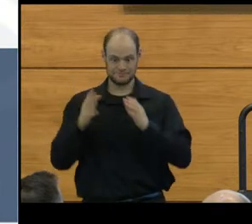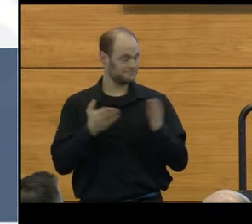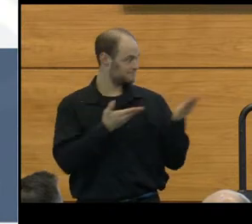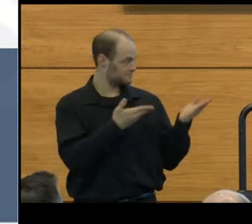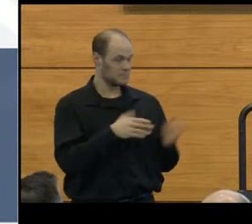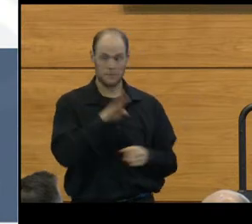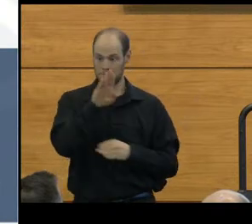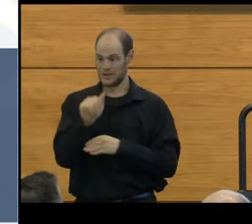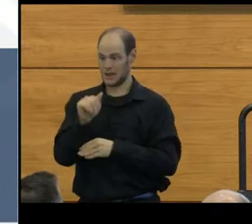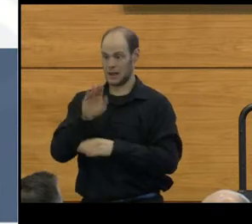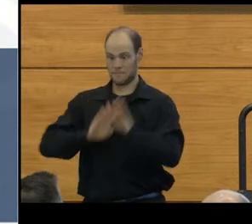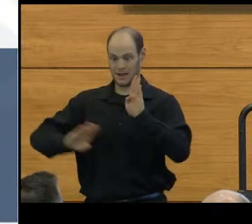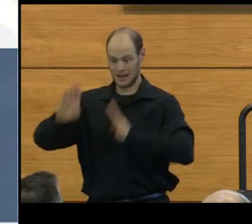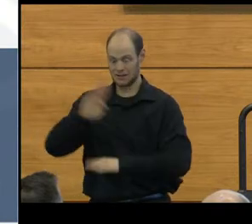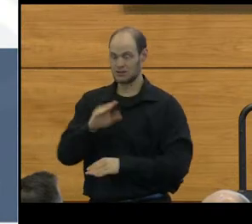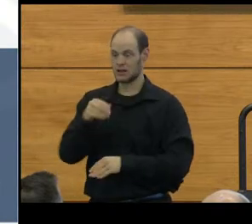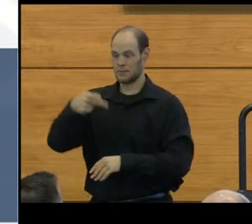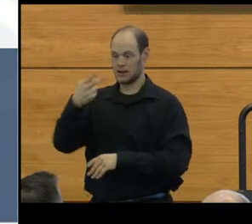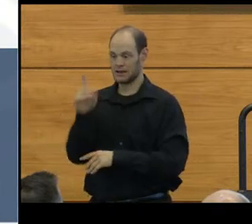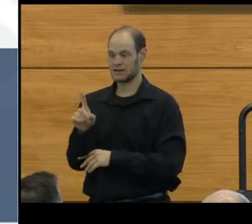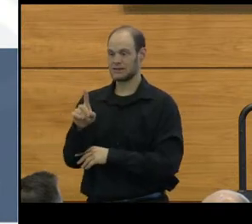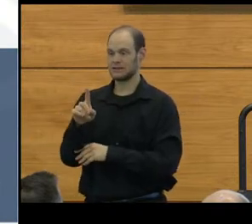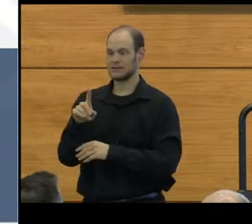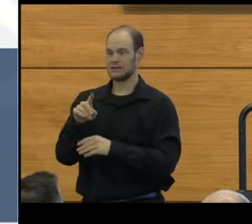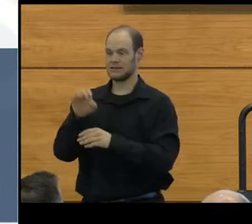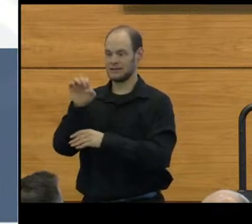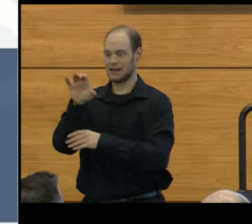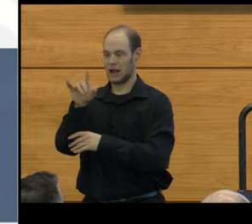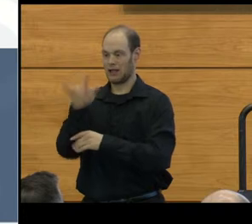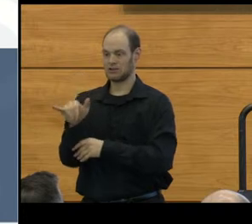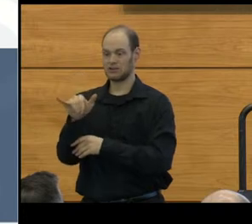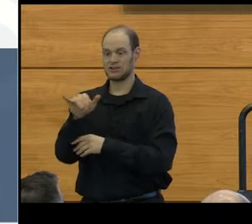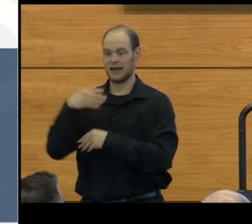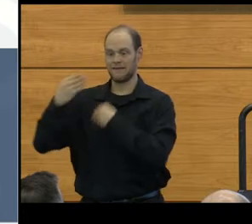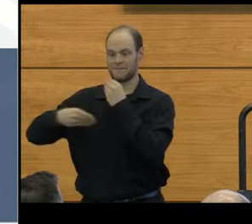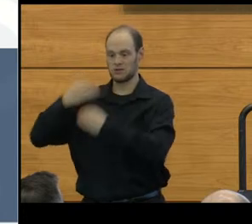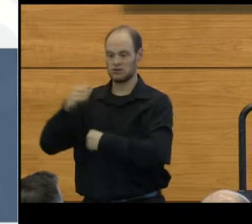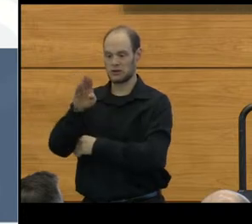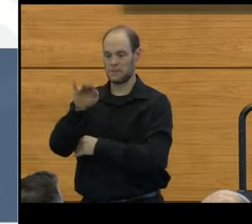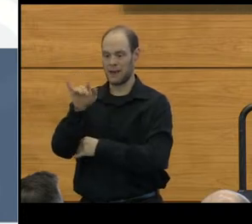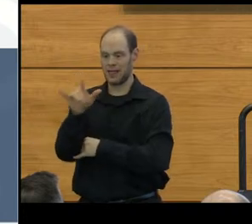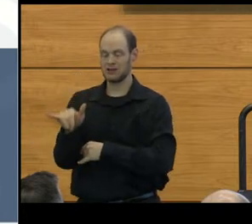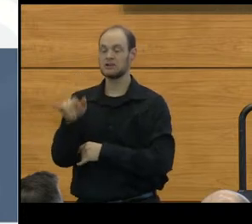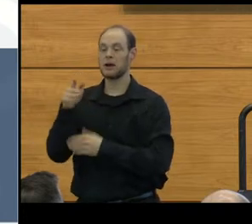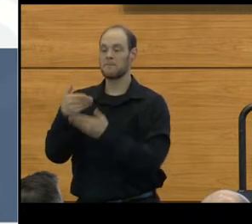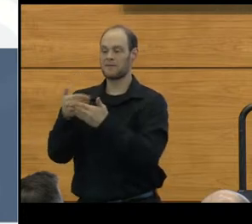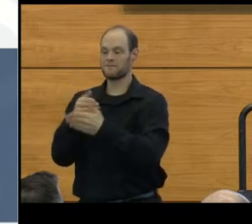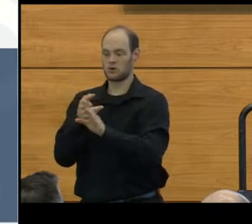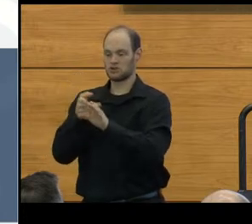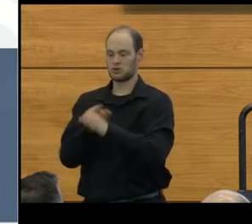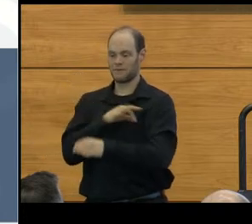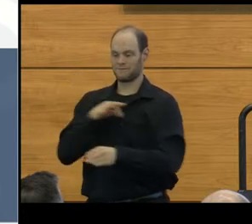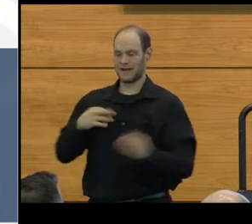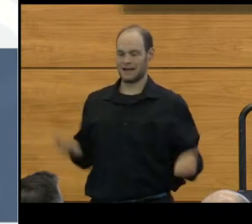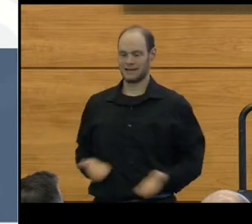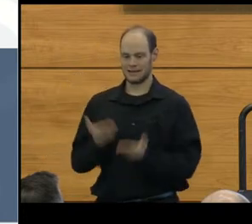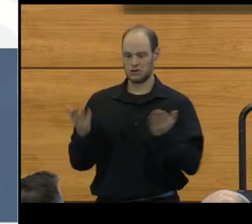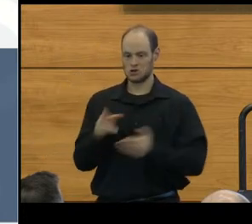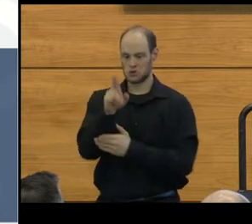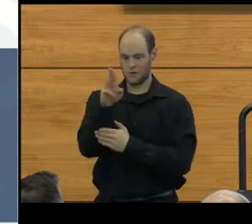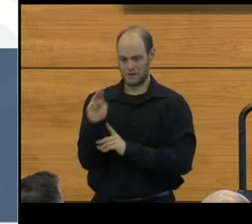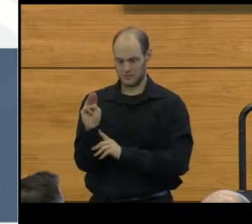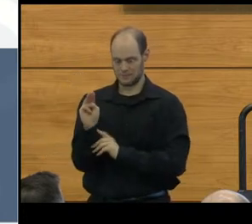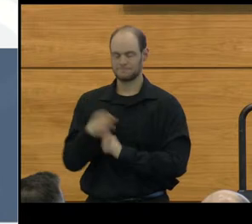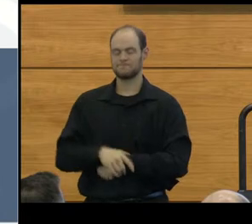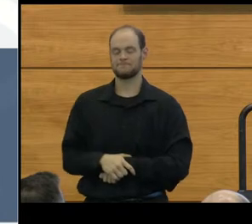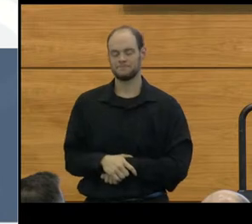earned her BA in biology and her PhD in ecology and evolutionary biology before joining the faculty here at